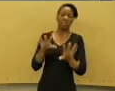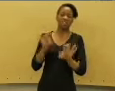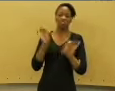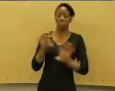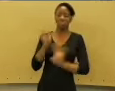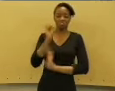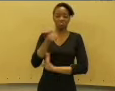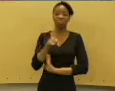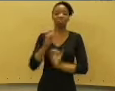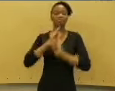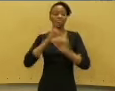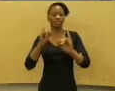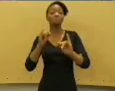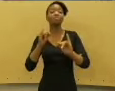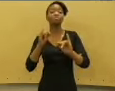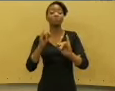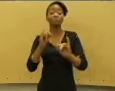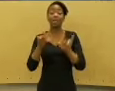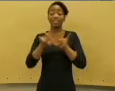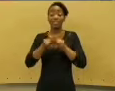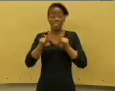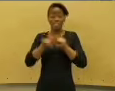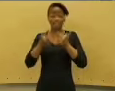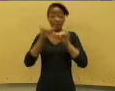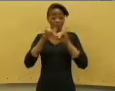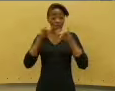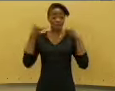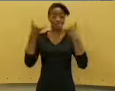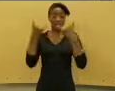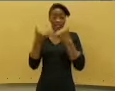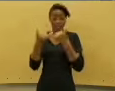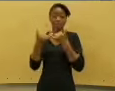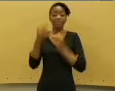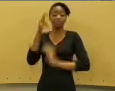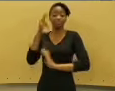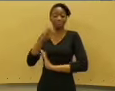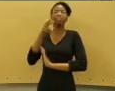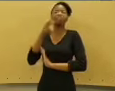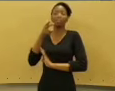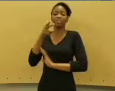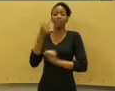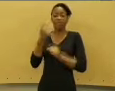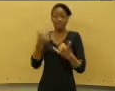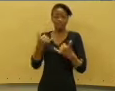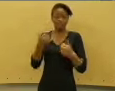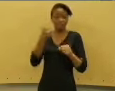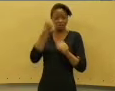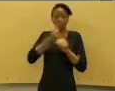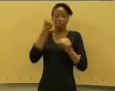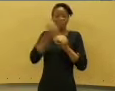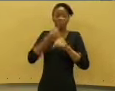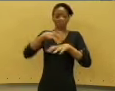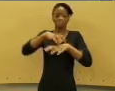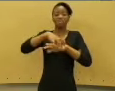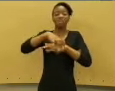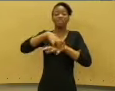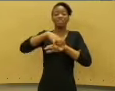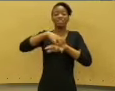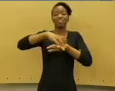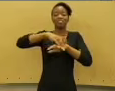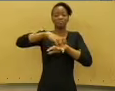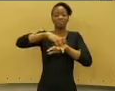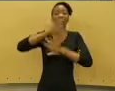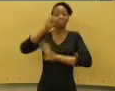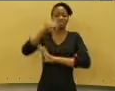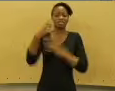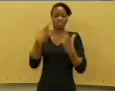same company that's producing machine guns used to produce vibrators, and they don't want to be associated with vibrators today, but